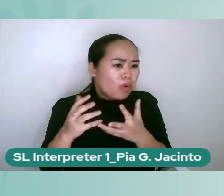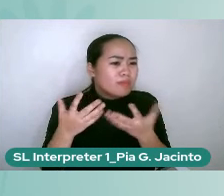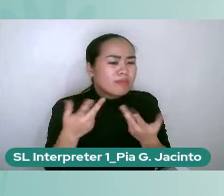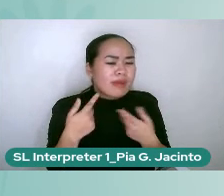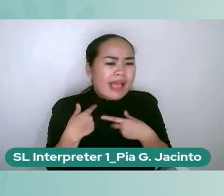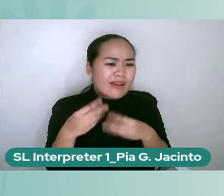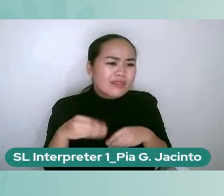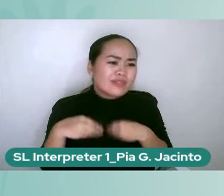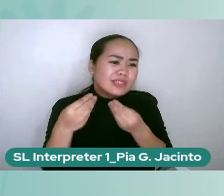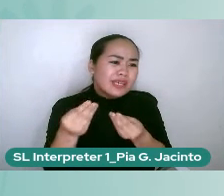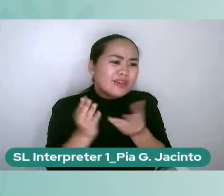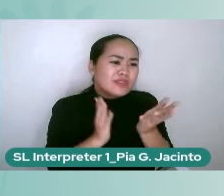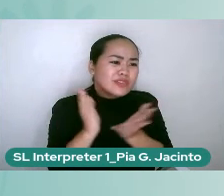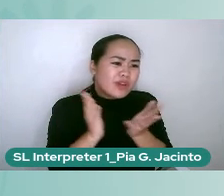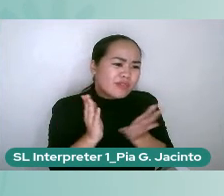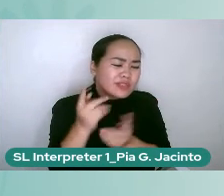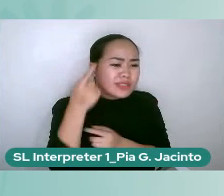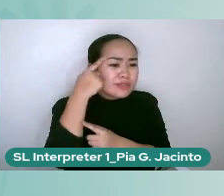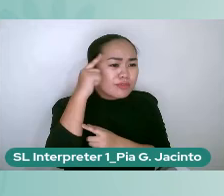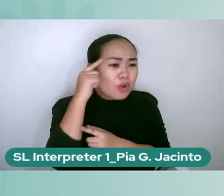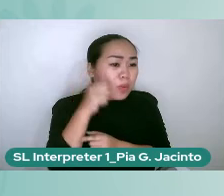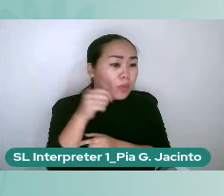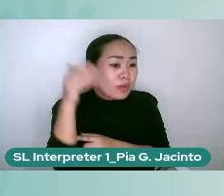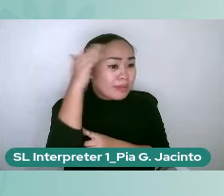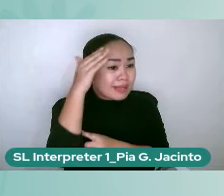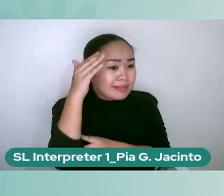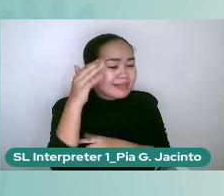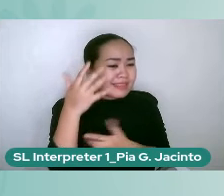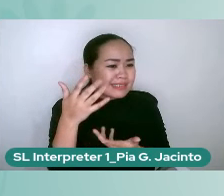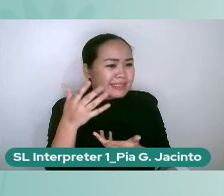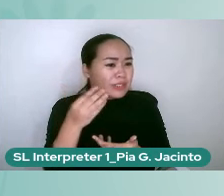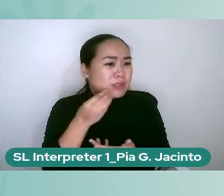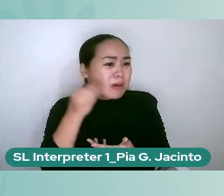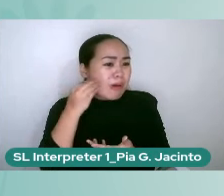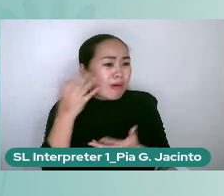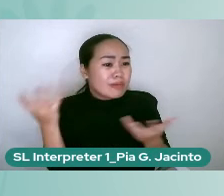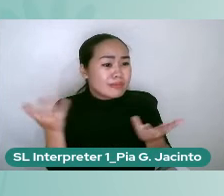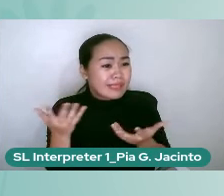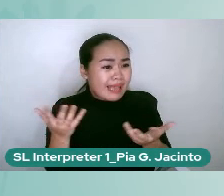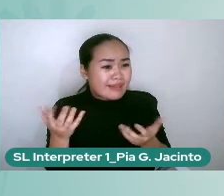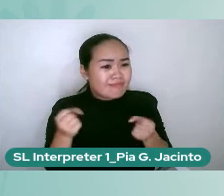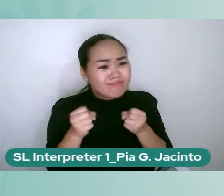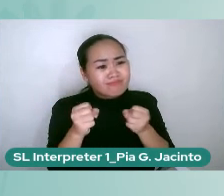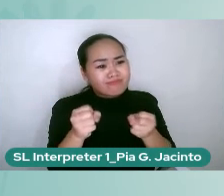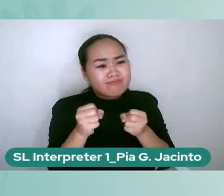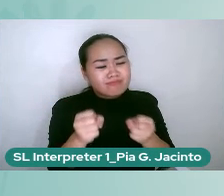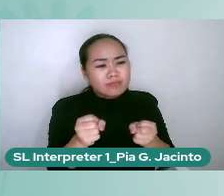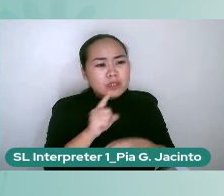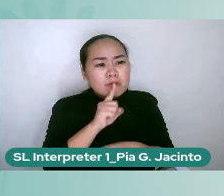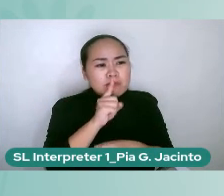providing services for women living on the streets, so very economically deprived. Across all